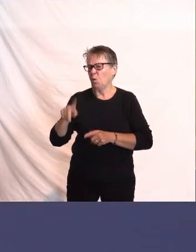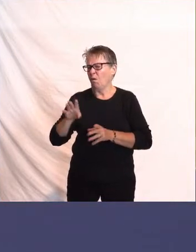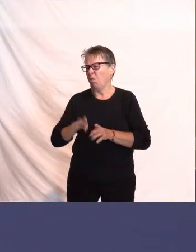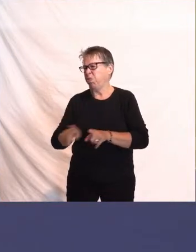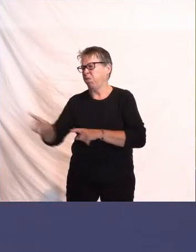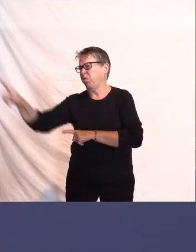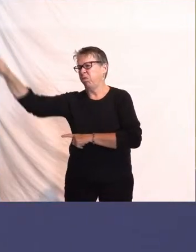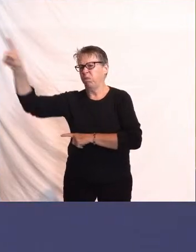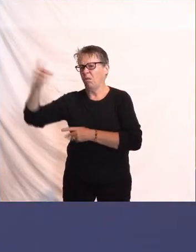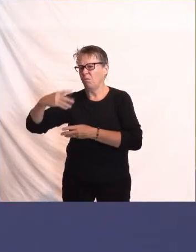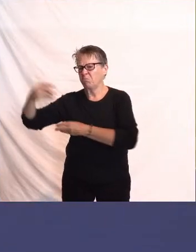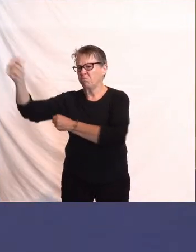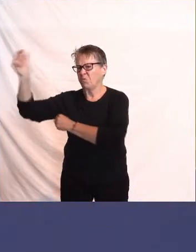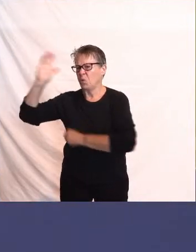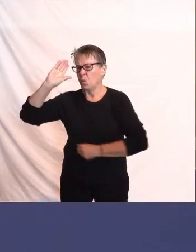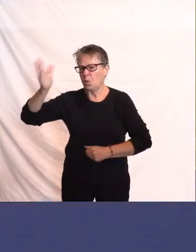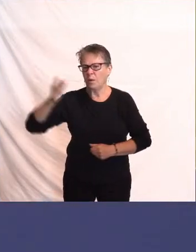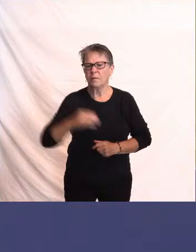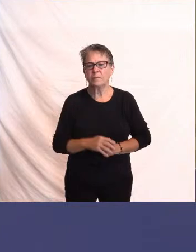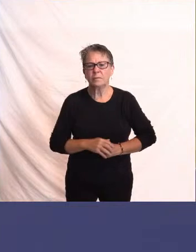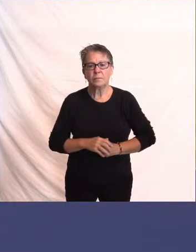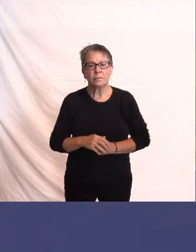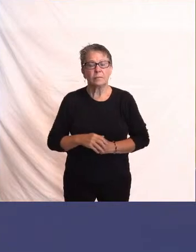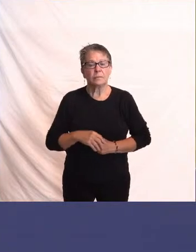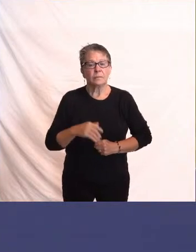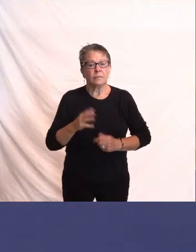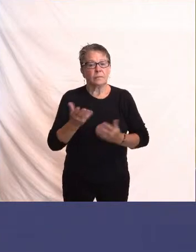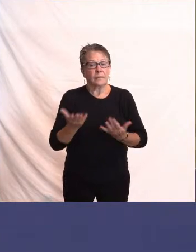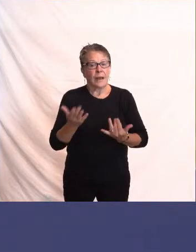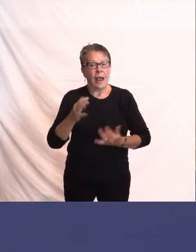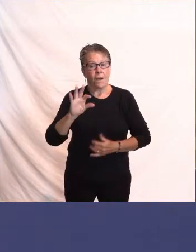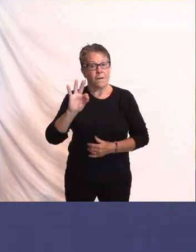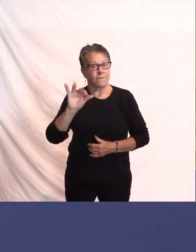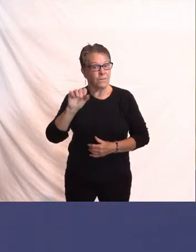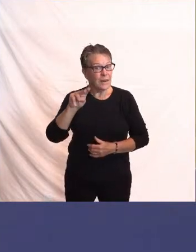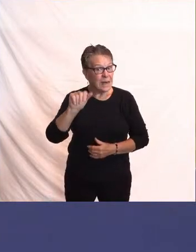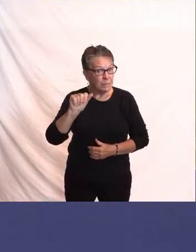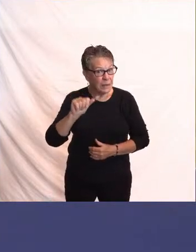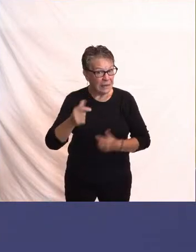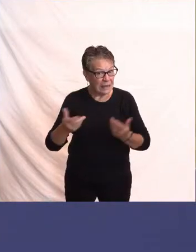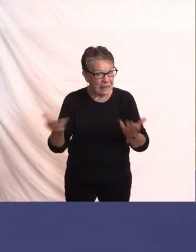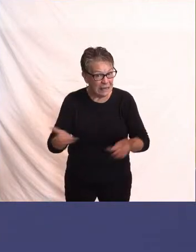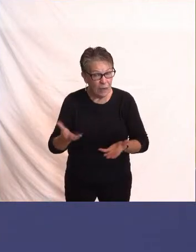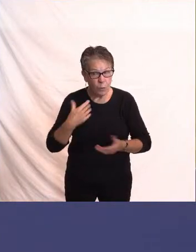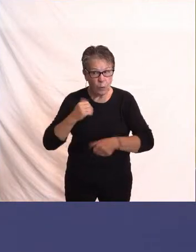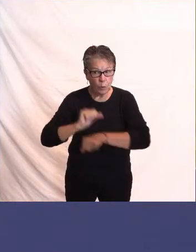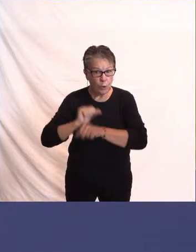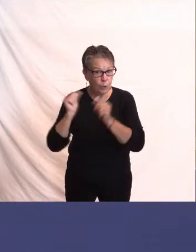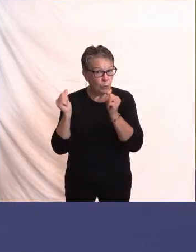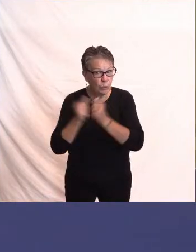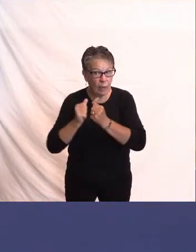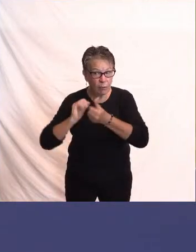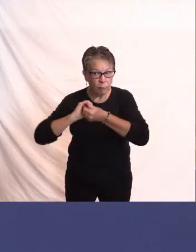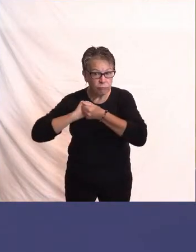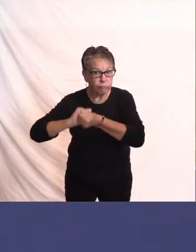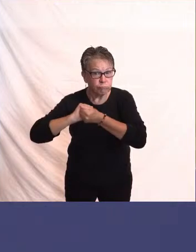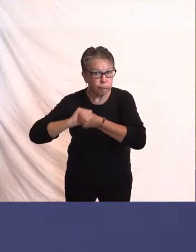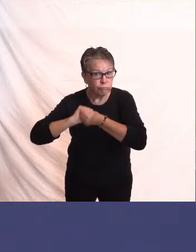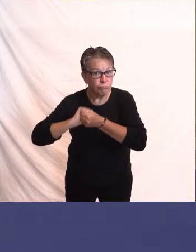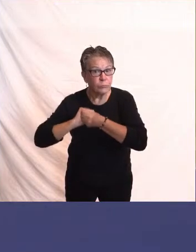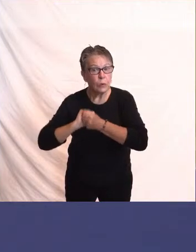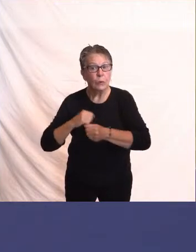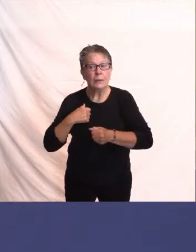as you said, will be on, and we've been working closely with FEMA. We've actually asked FEMA to send in volunteers from AmeriCorps,